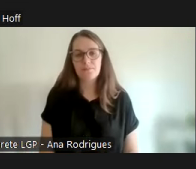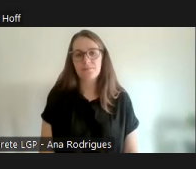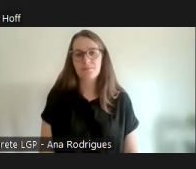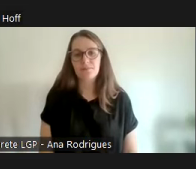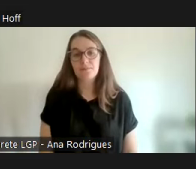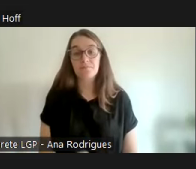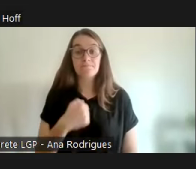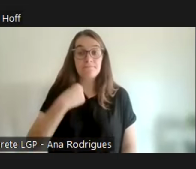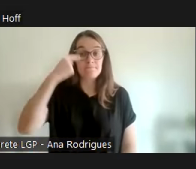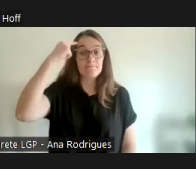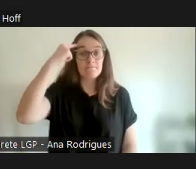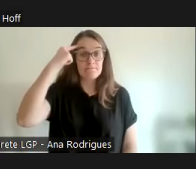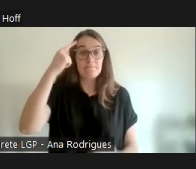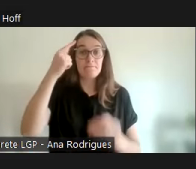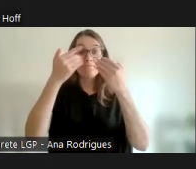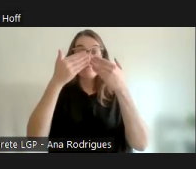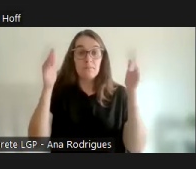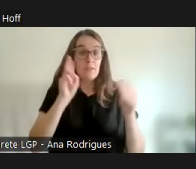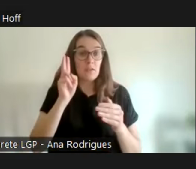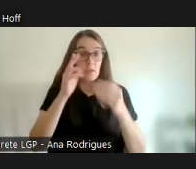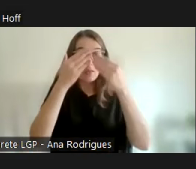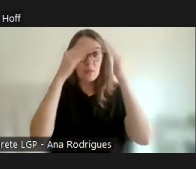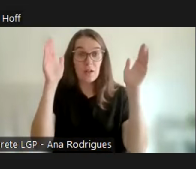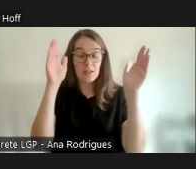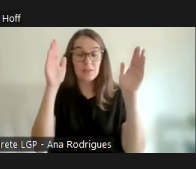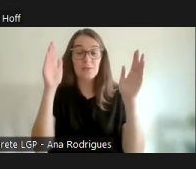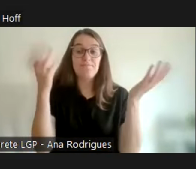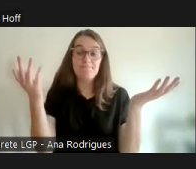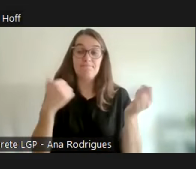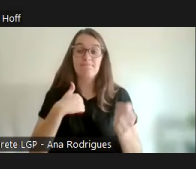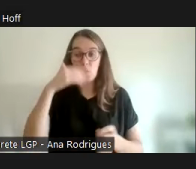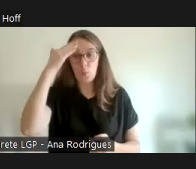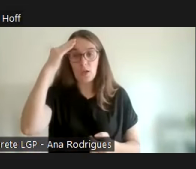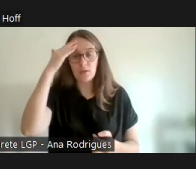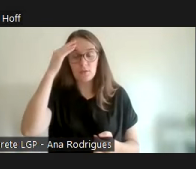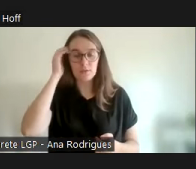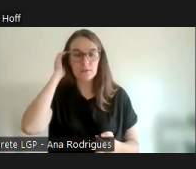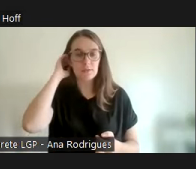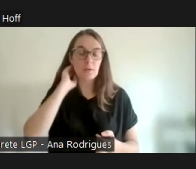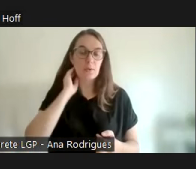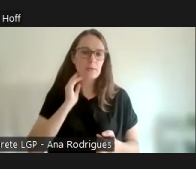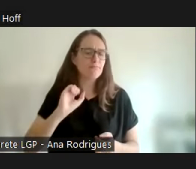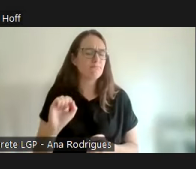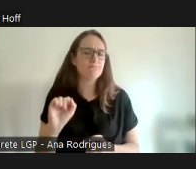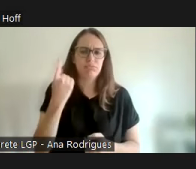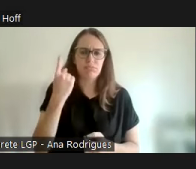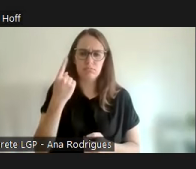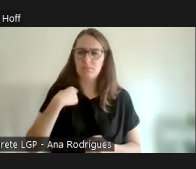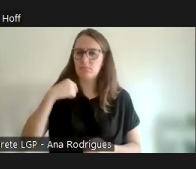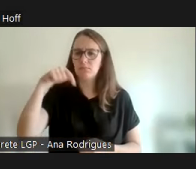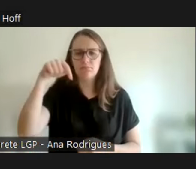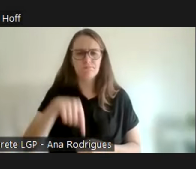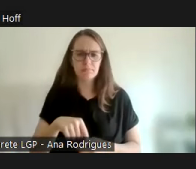When I think about democratic values, I think first and mostly